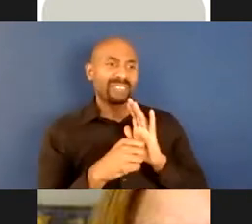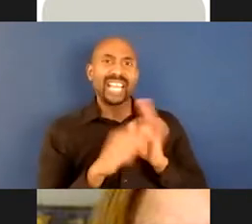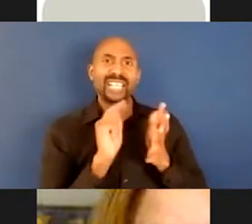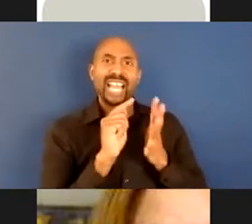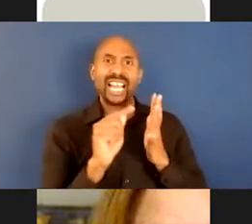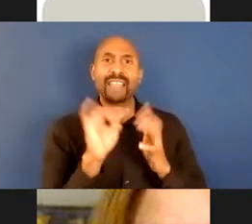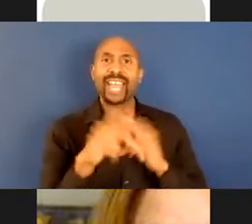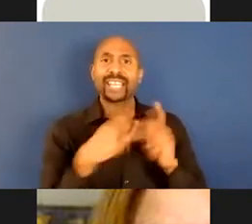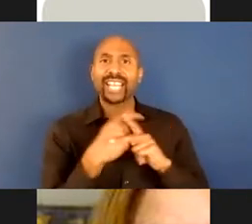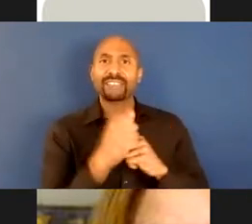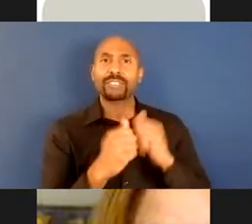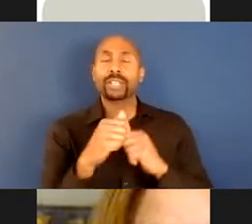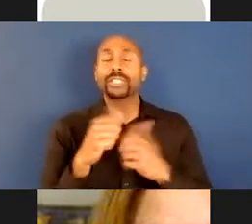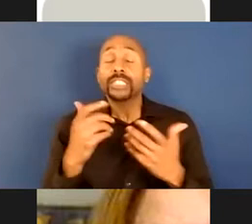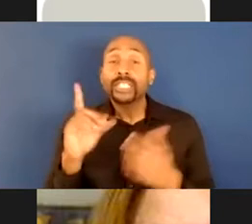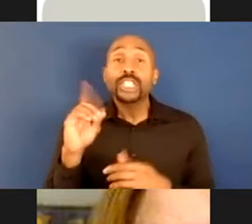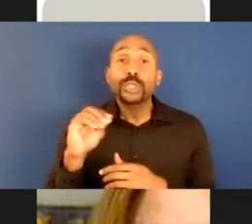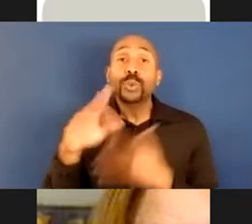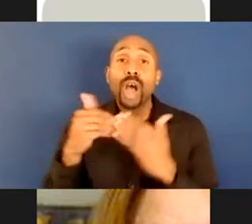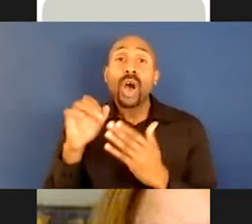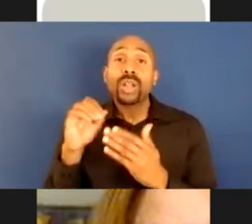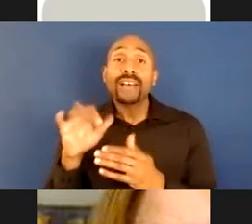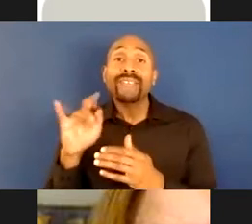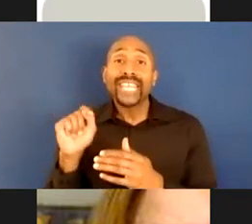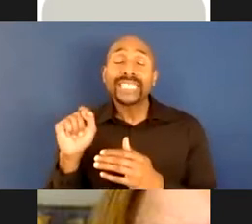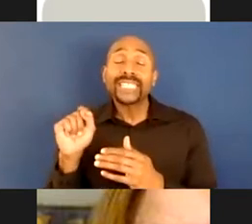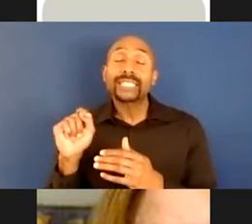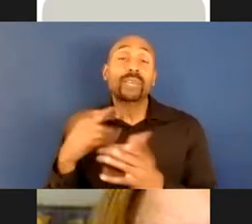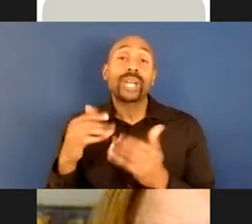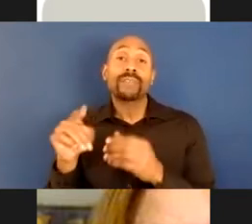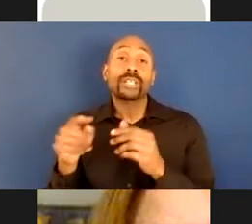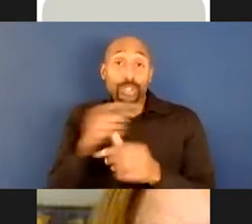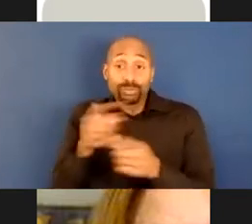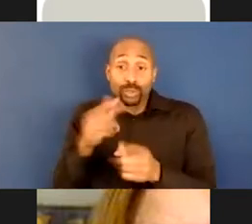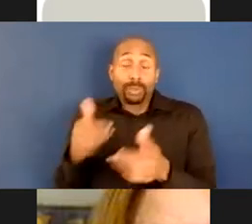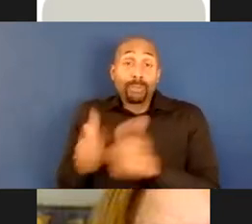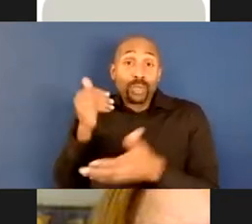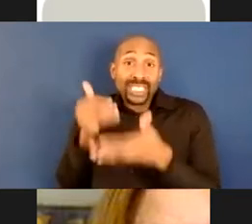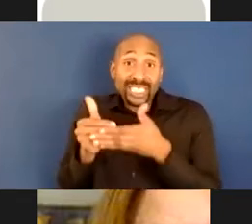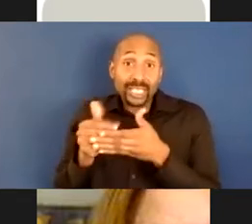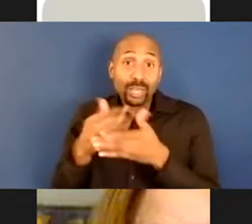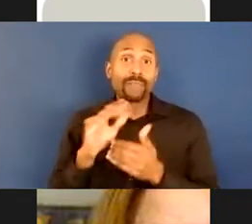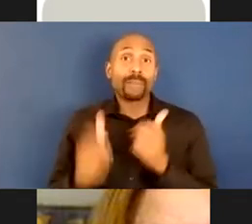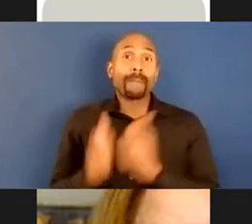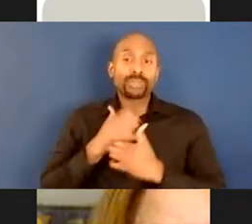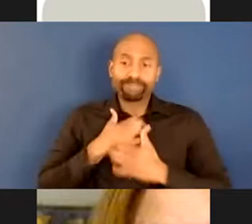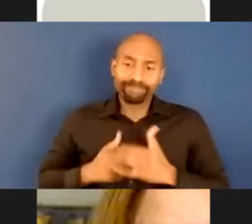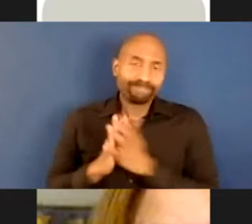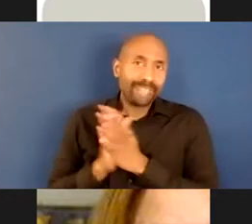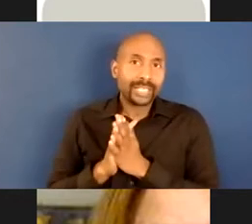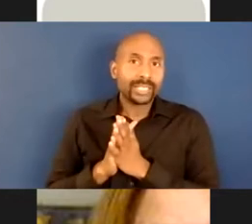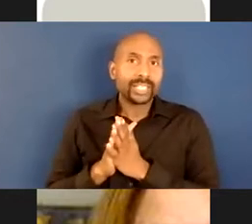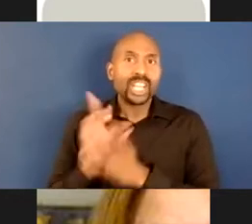Do what you're closest to, do what you're most passionate about, and then get other people to do what they're most passionate about. We